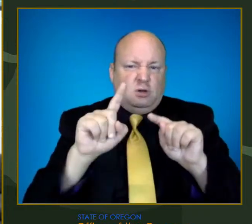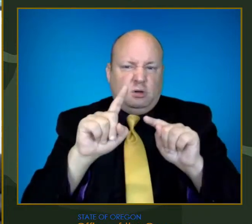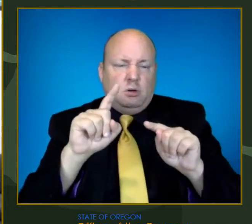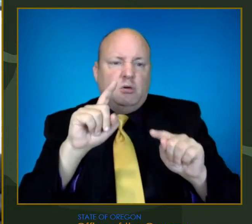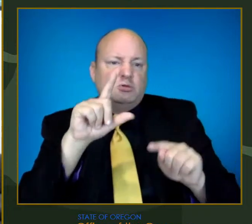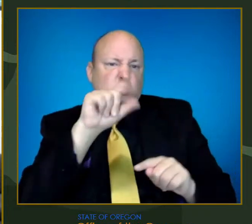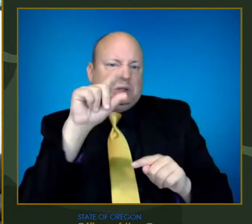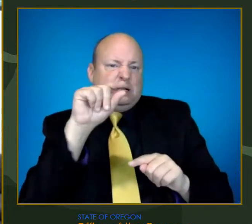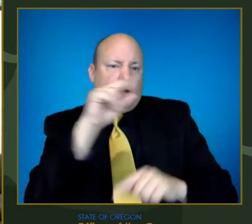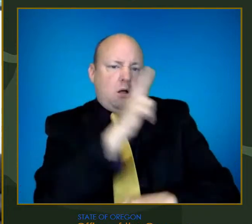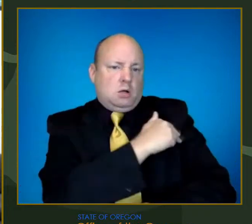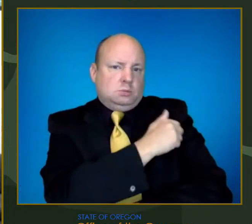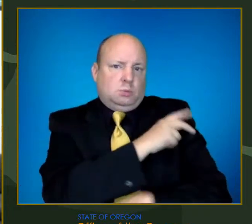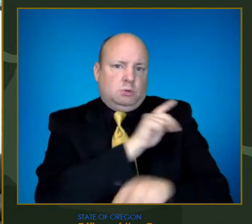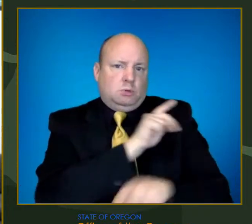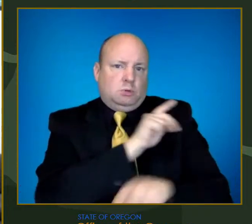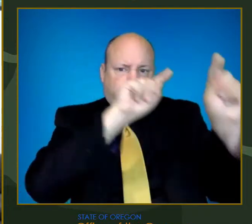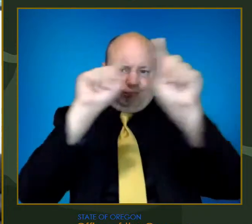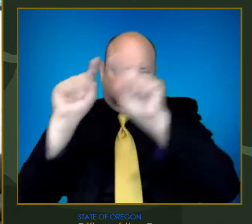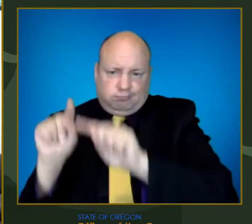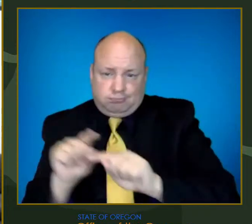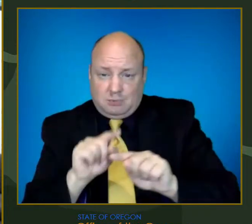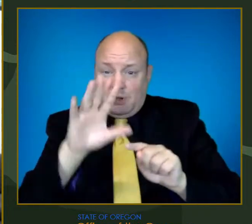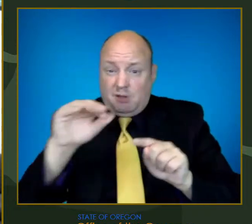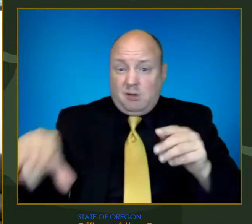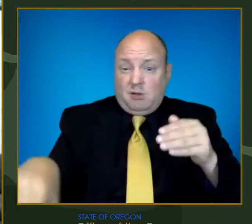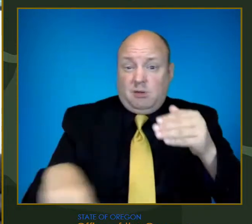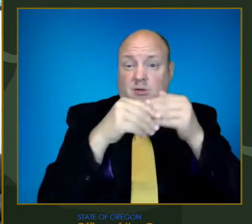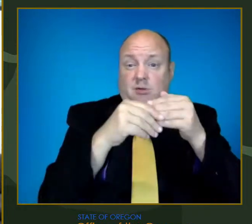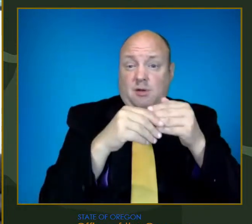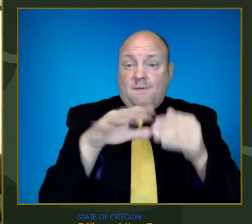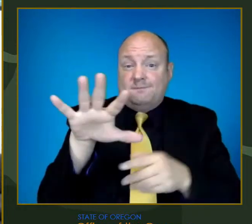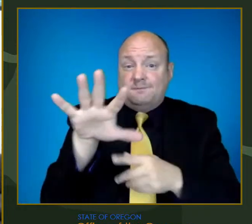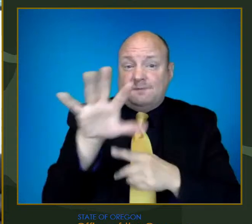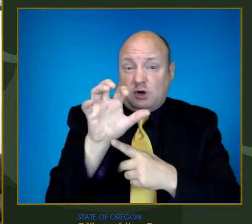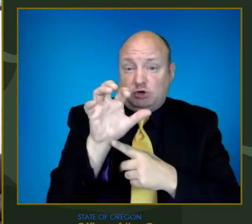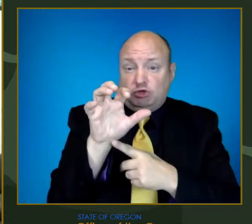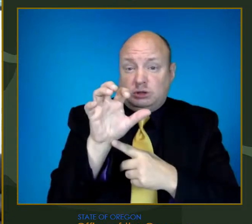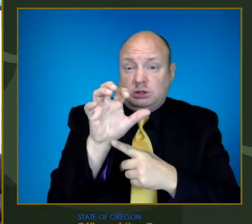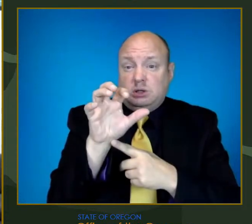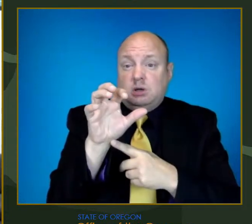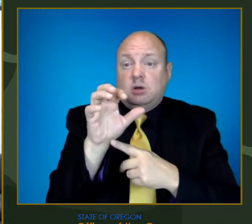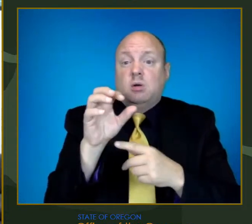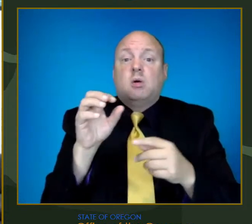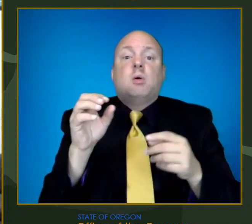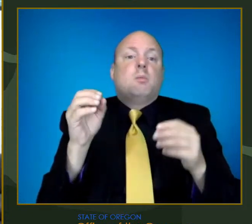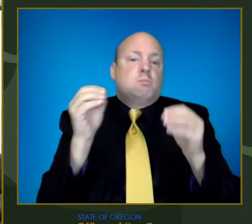initial 500 Guard members will be sent to hospitals around the state to provide logistical support as well as